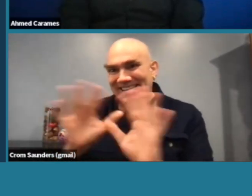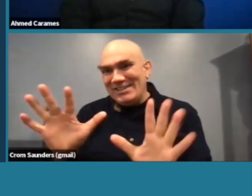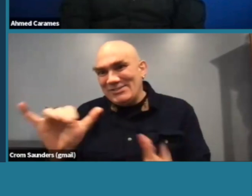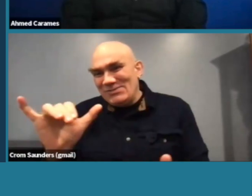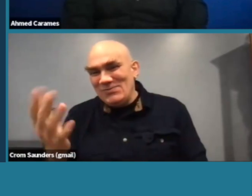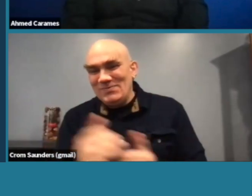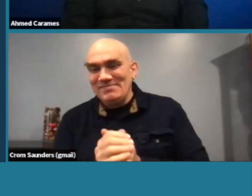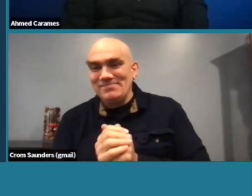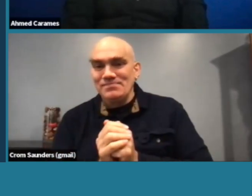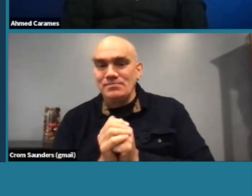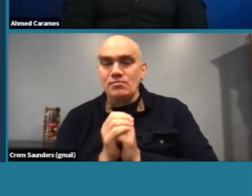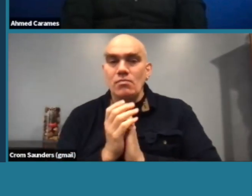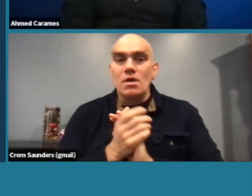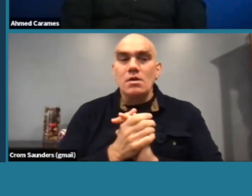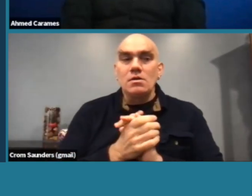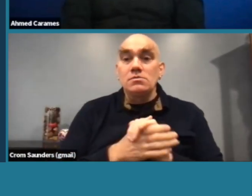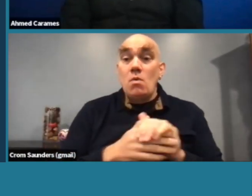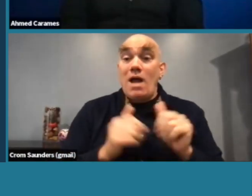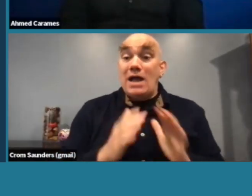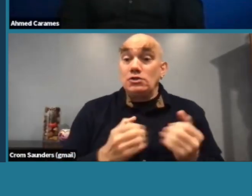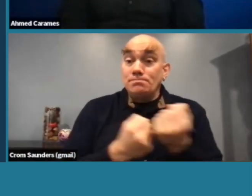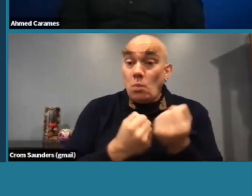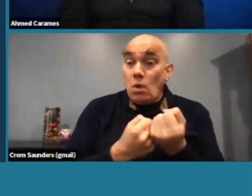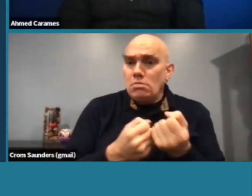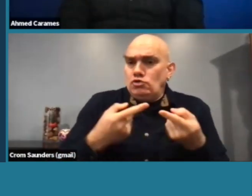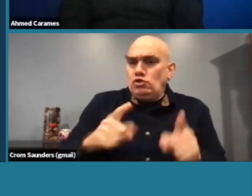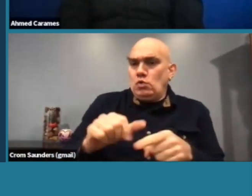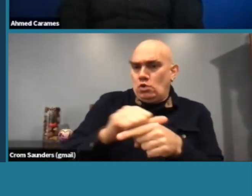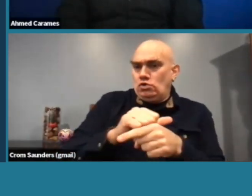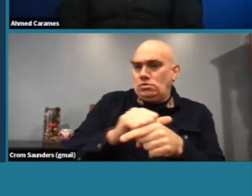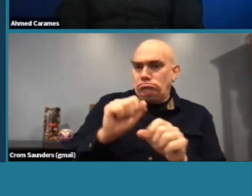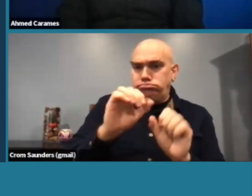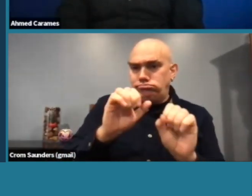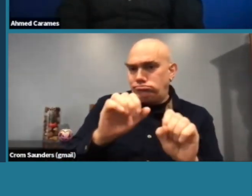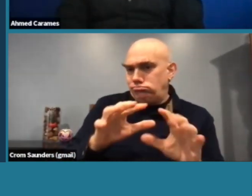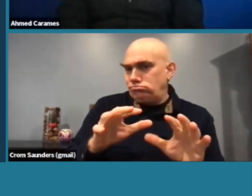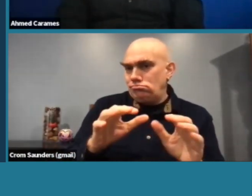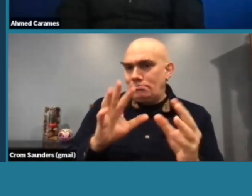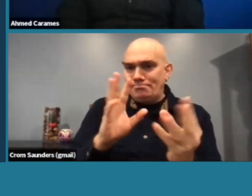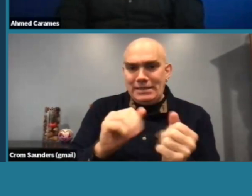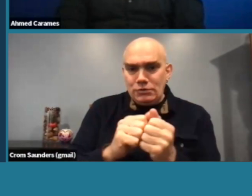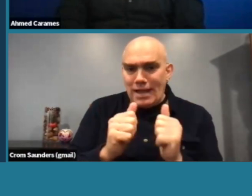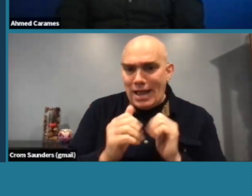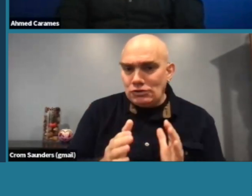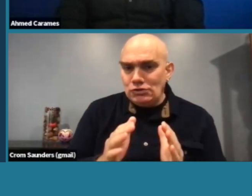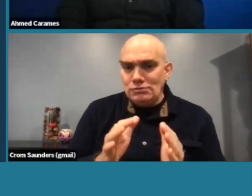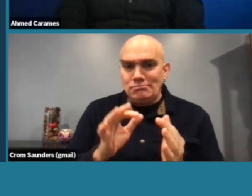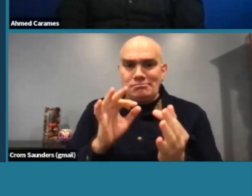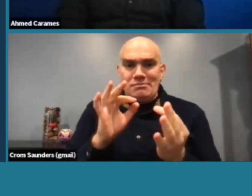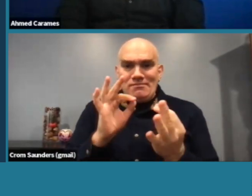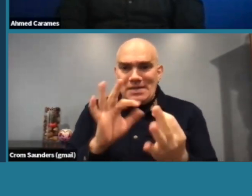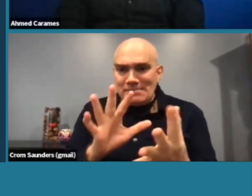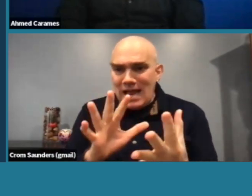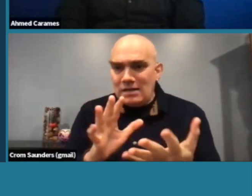So that is, we don't want them to just use whatever ASL they find. We want to make sure that that sign language is appropriate for that